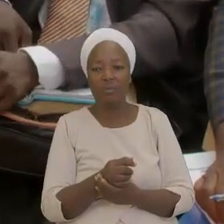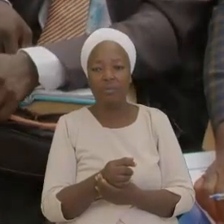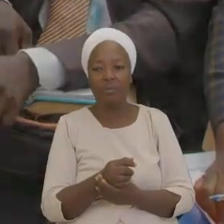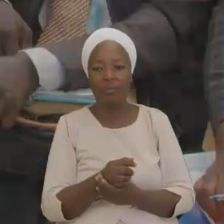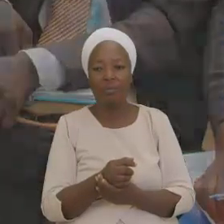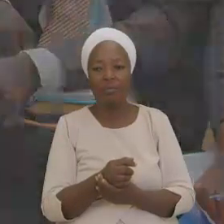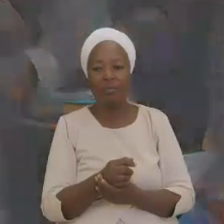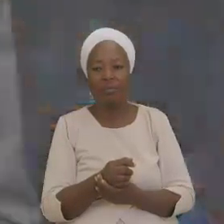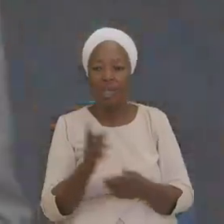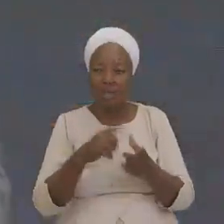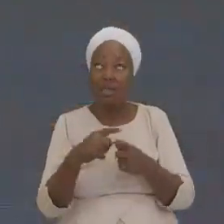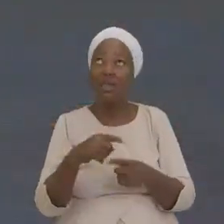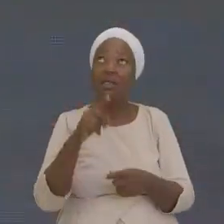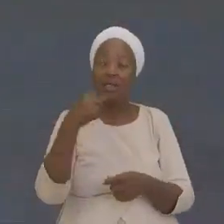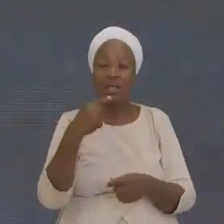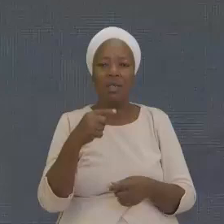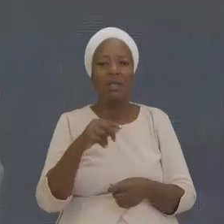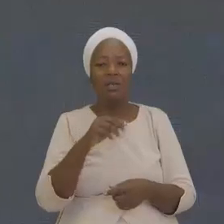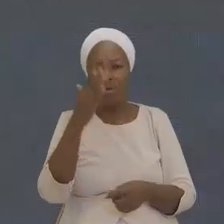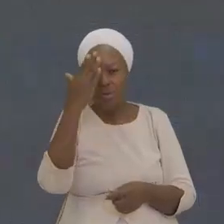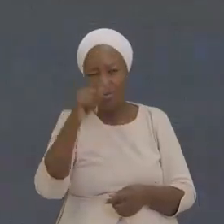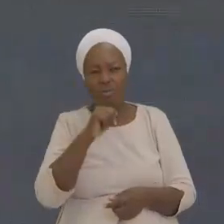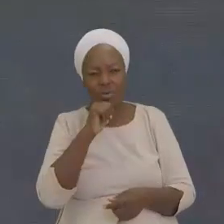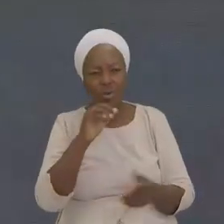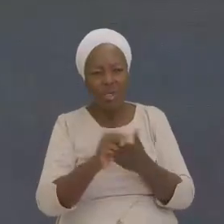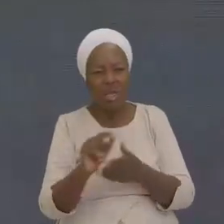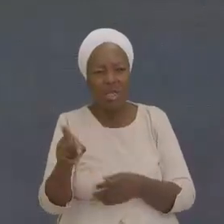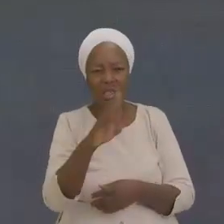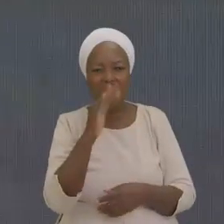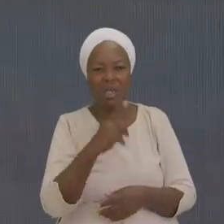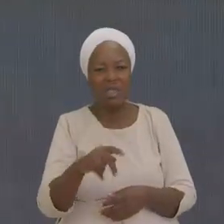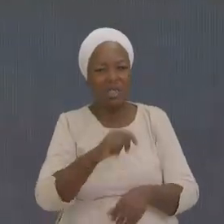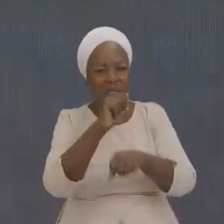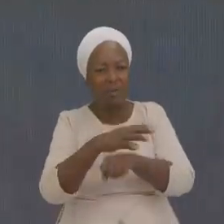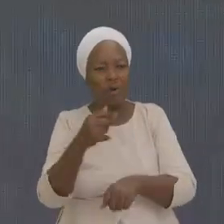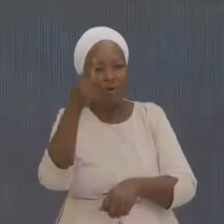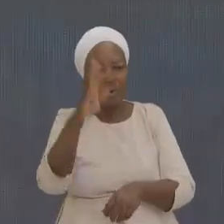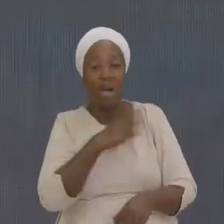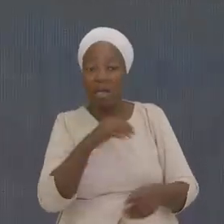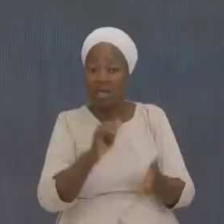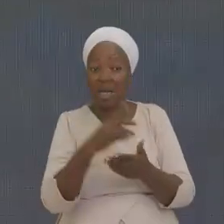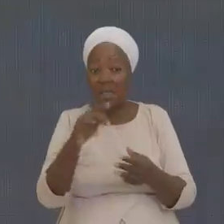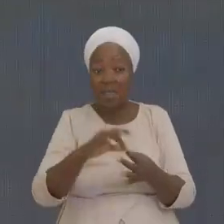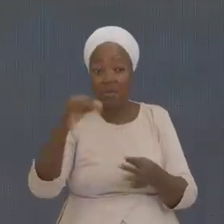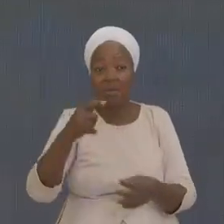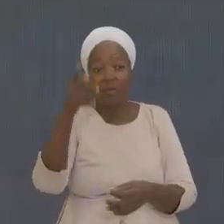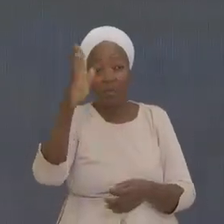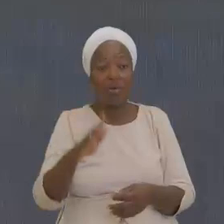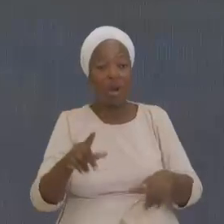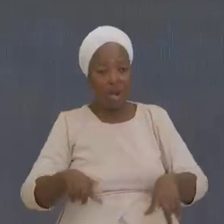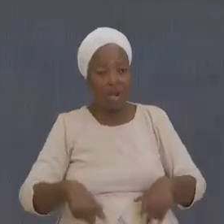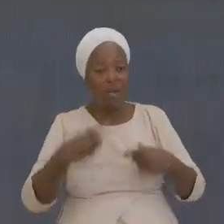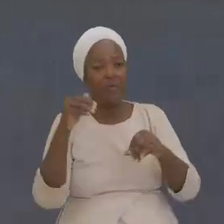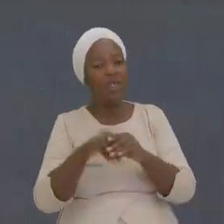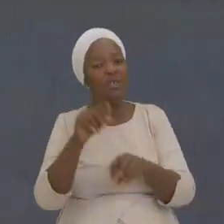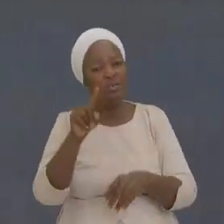He said, "Know ye not that ye are the temple of God, and that the Spirit of God dwelleth in